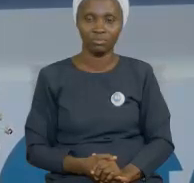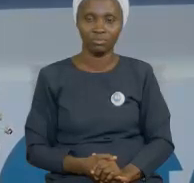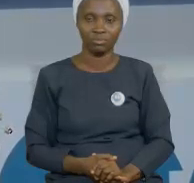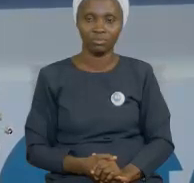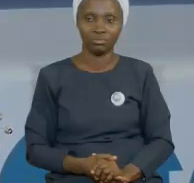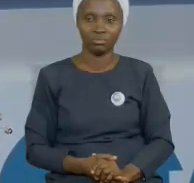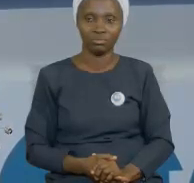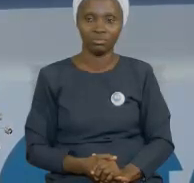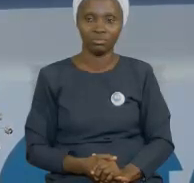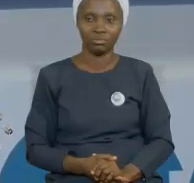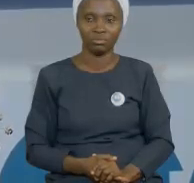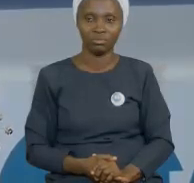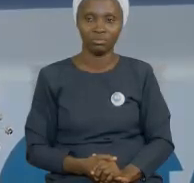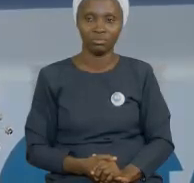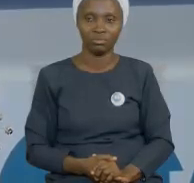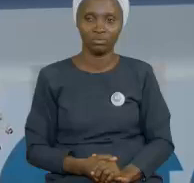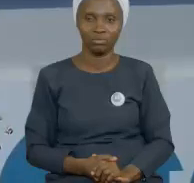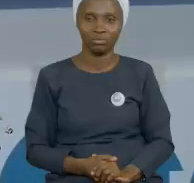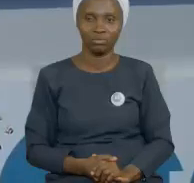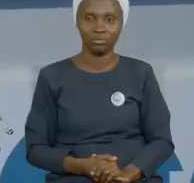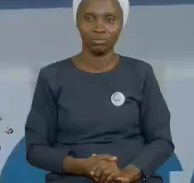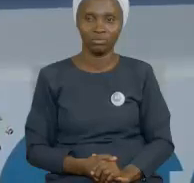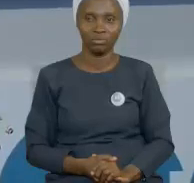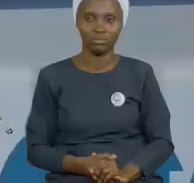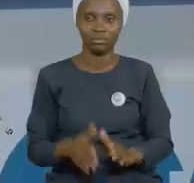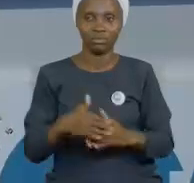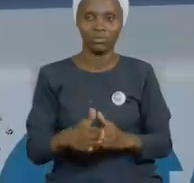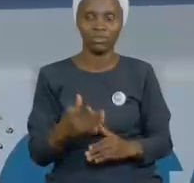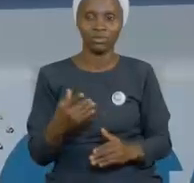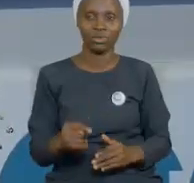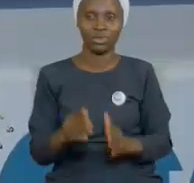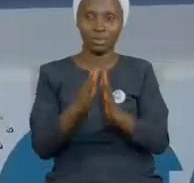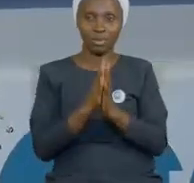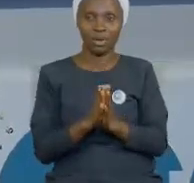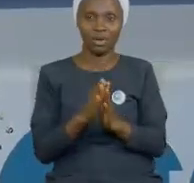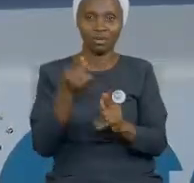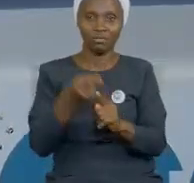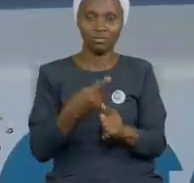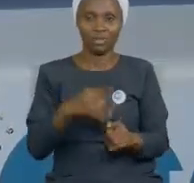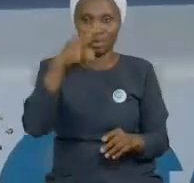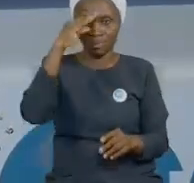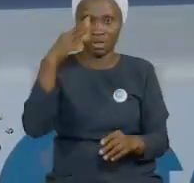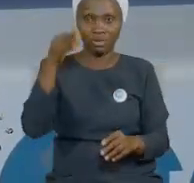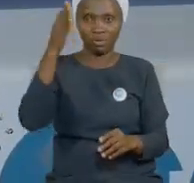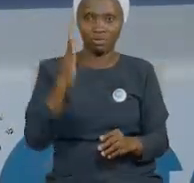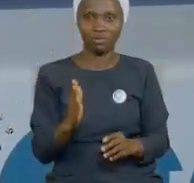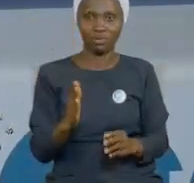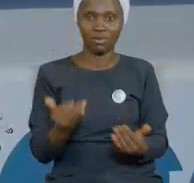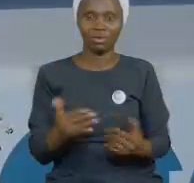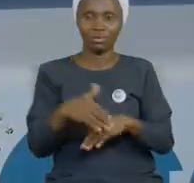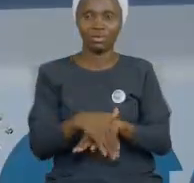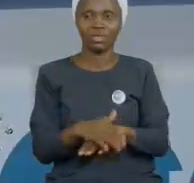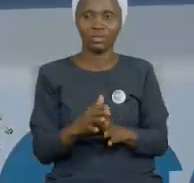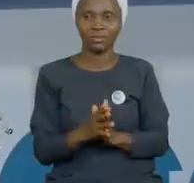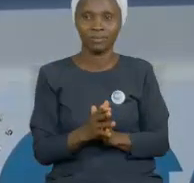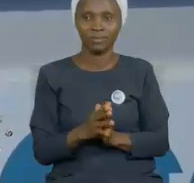Après la prière de l'homme de Dieu ce soir, after the prayer from the man of God tonight, puisque je sais que tu auras ton témoignage,